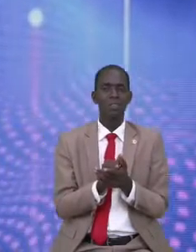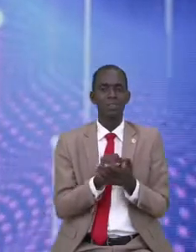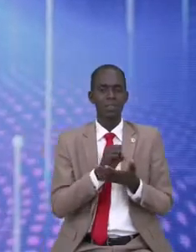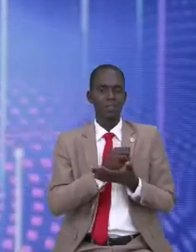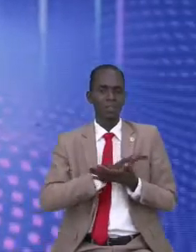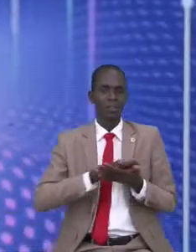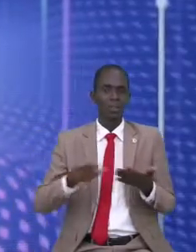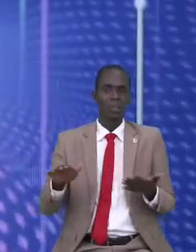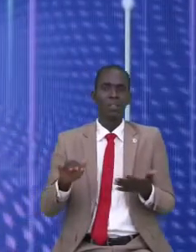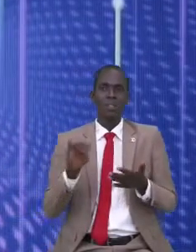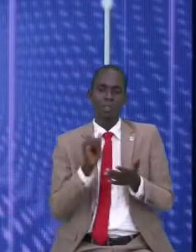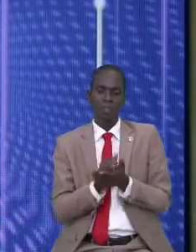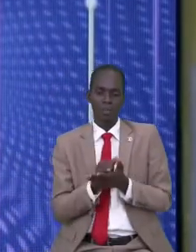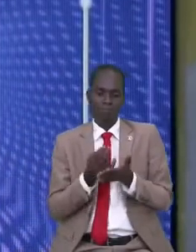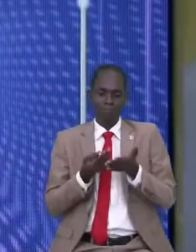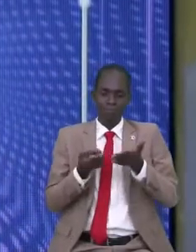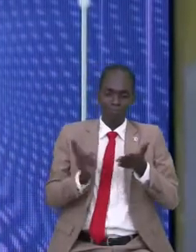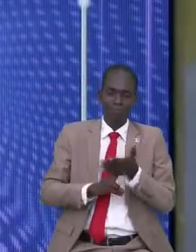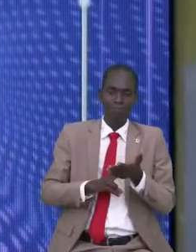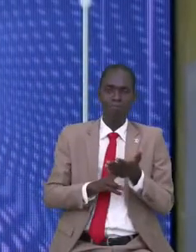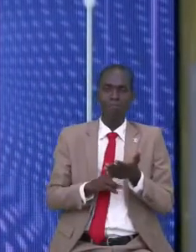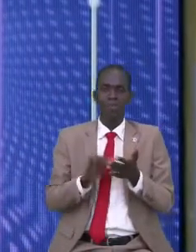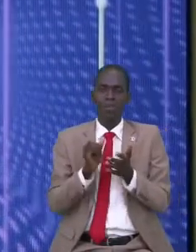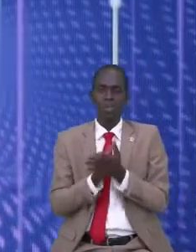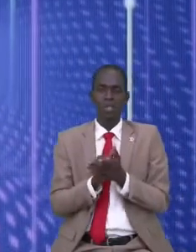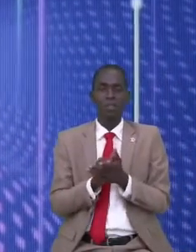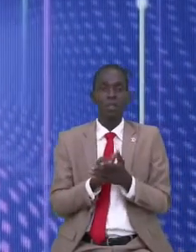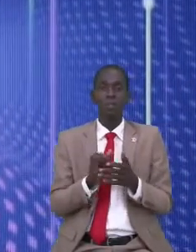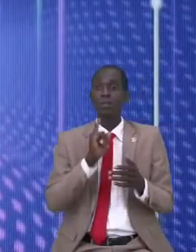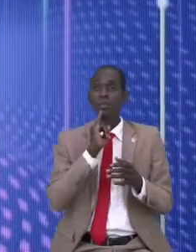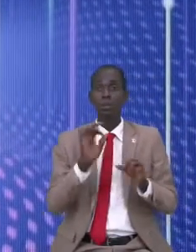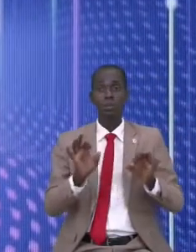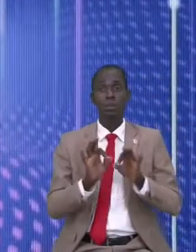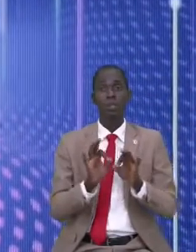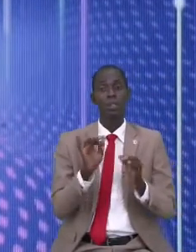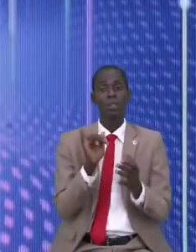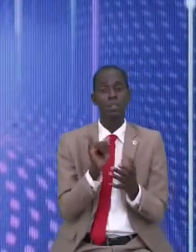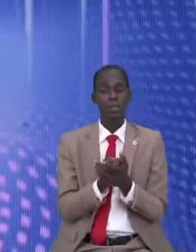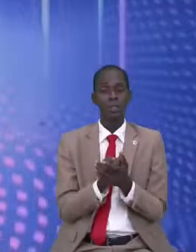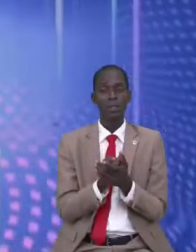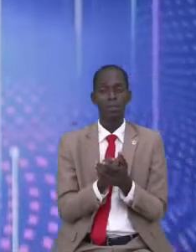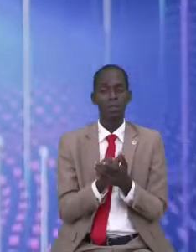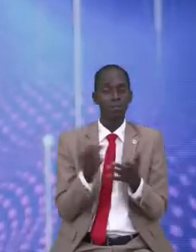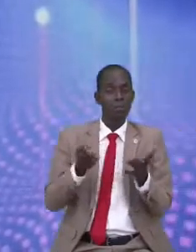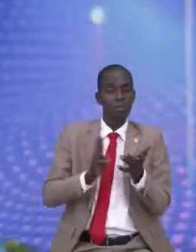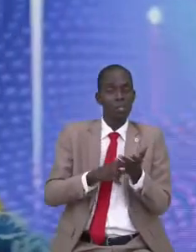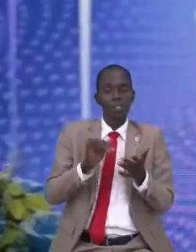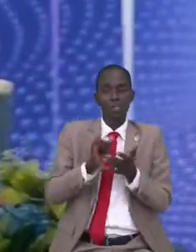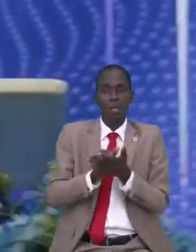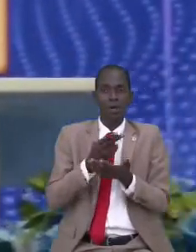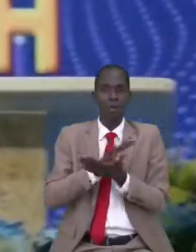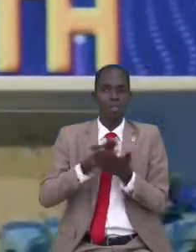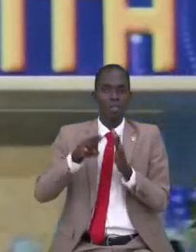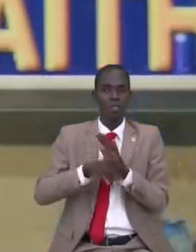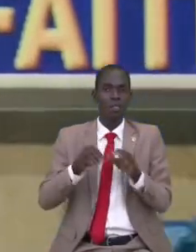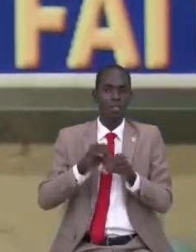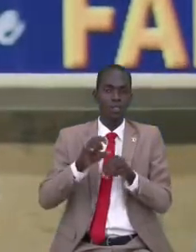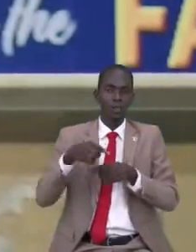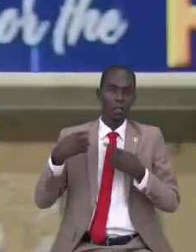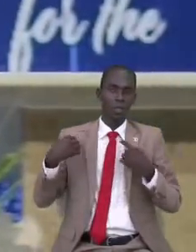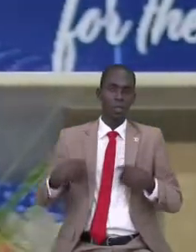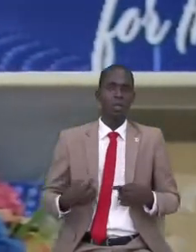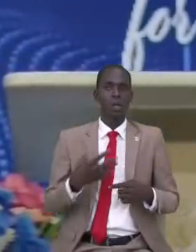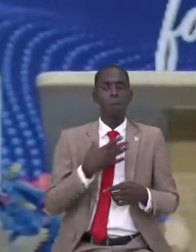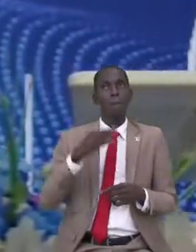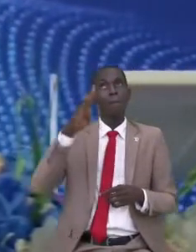that registers, that implants that holiness in your life. Then on that basis, by the grace of God, you